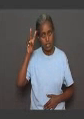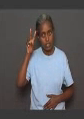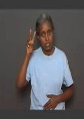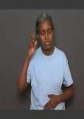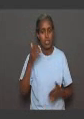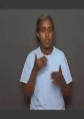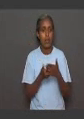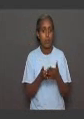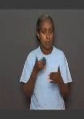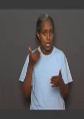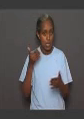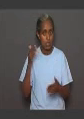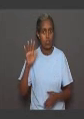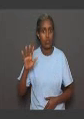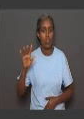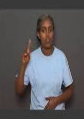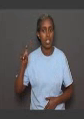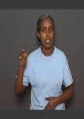squared minus